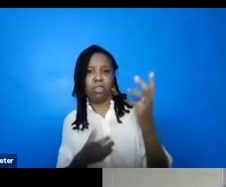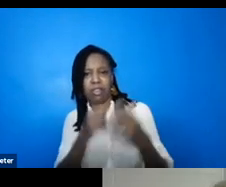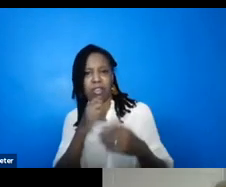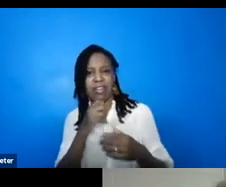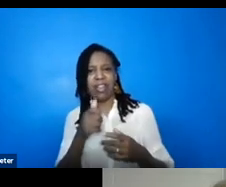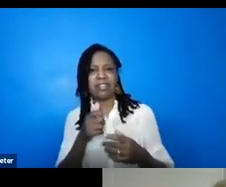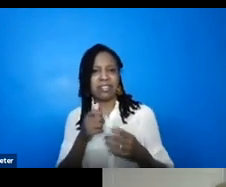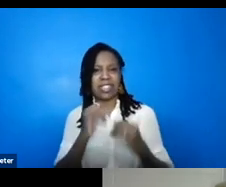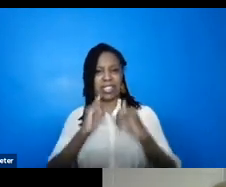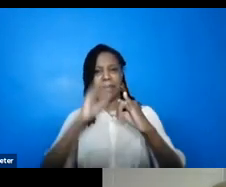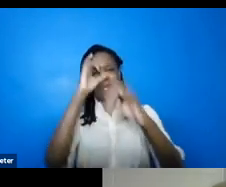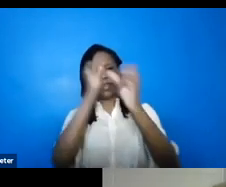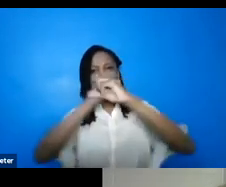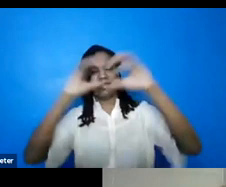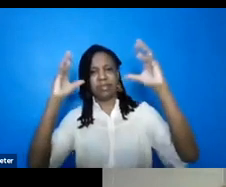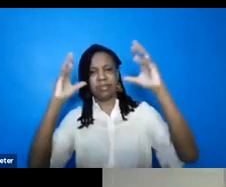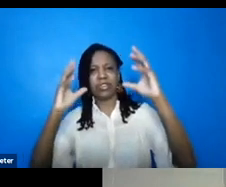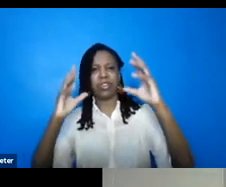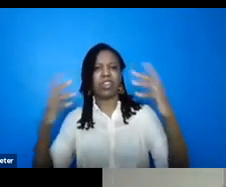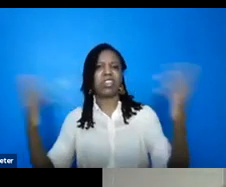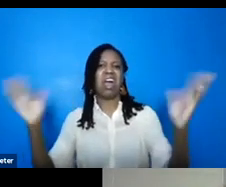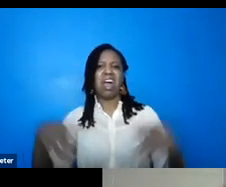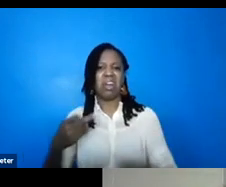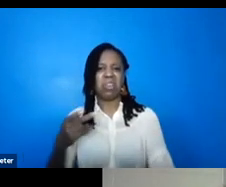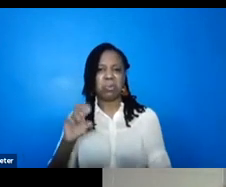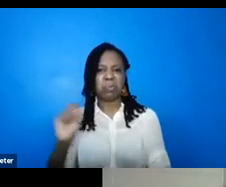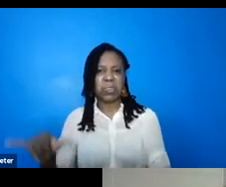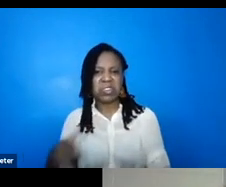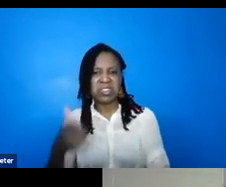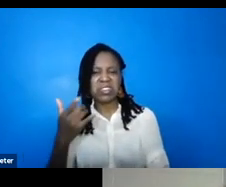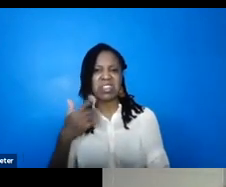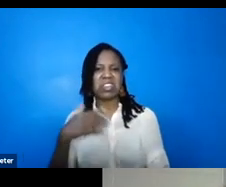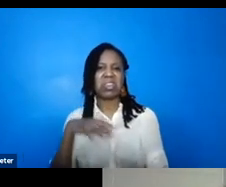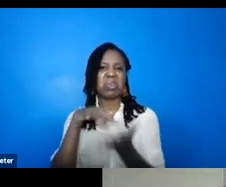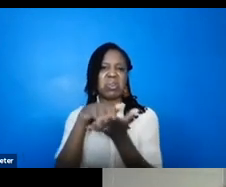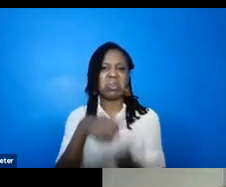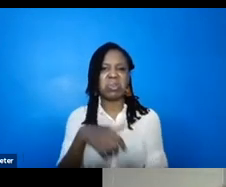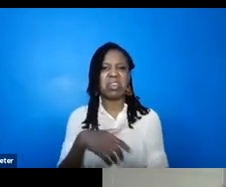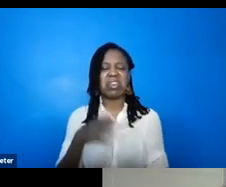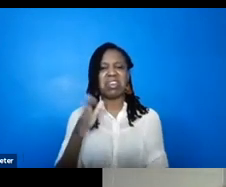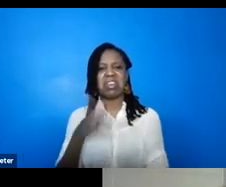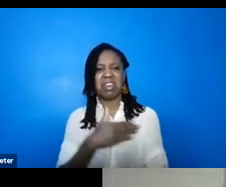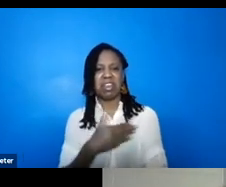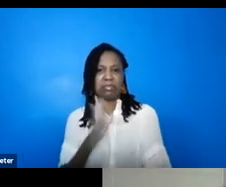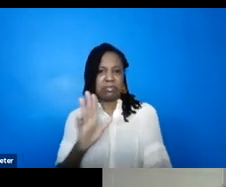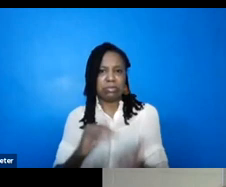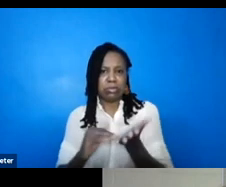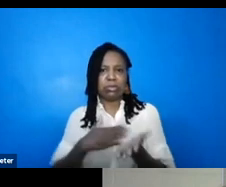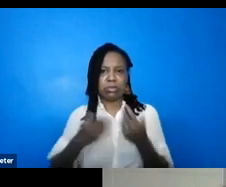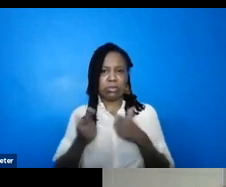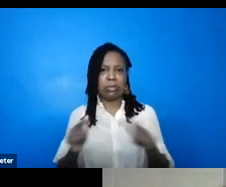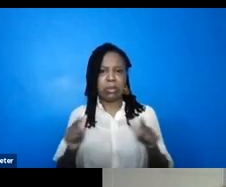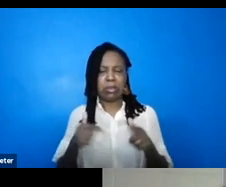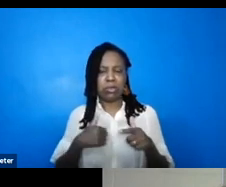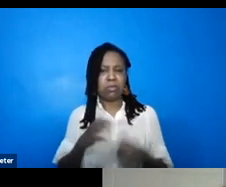to do with sexual identity or with sexual orientation. You can think of slurs related to sexual orientation that people might use. So